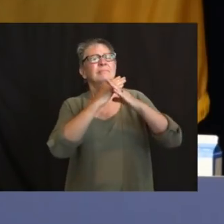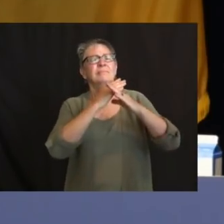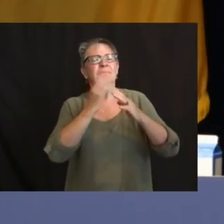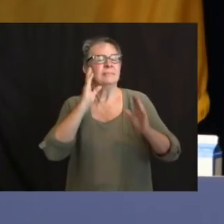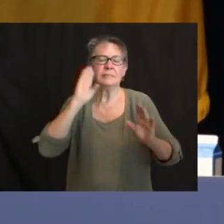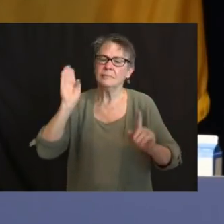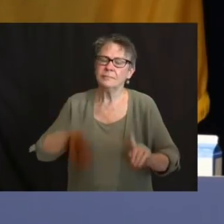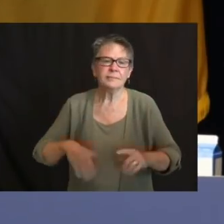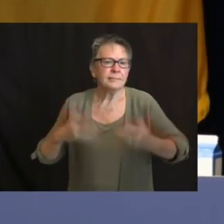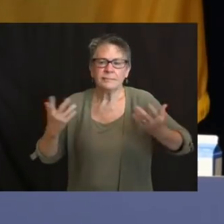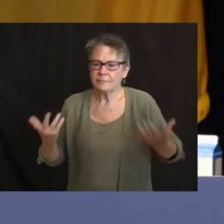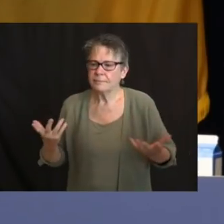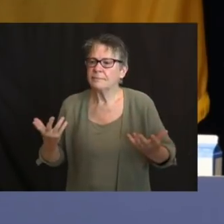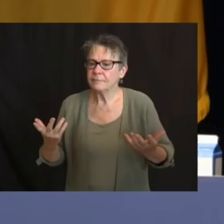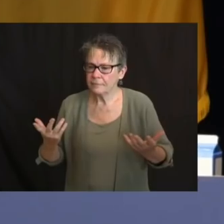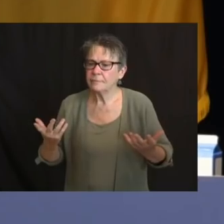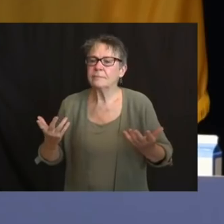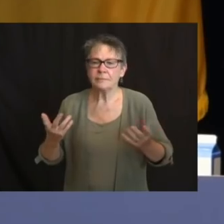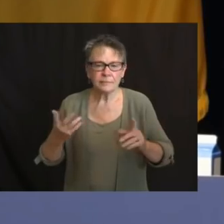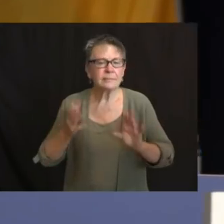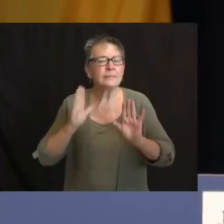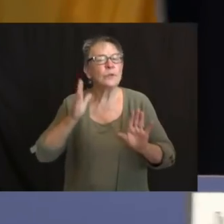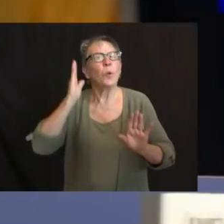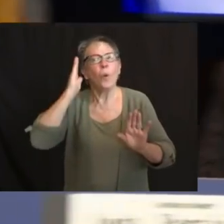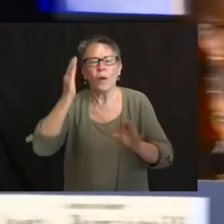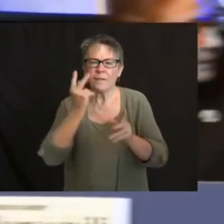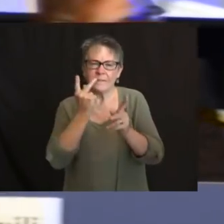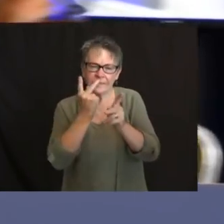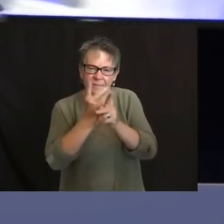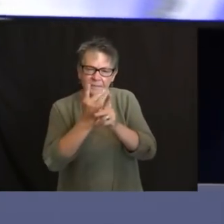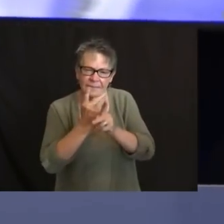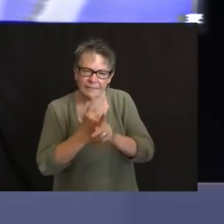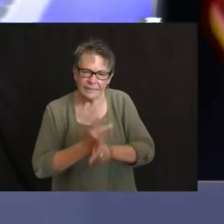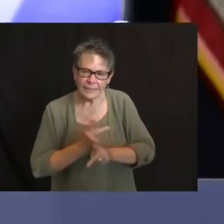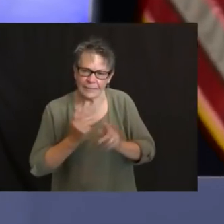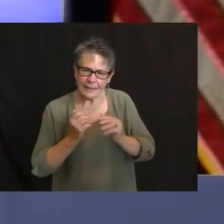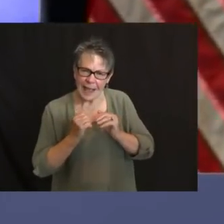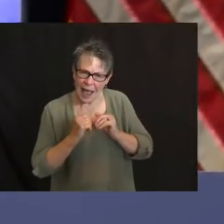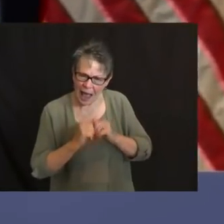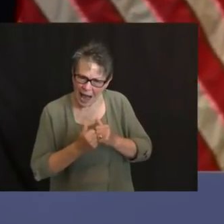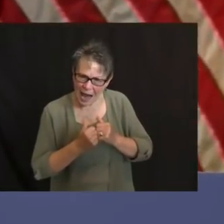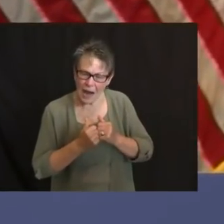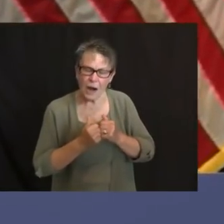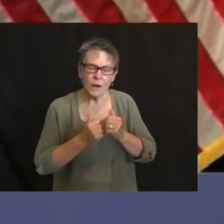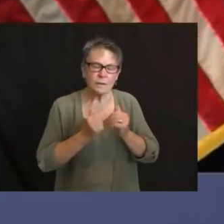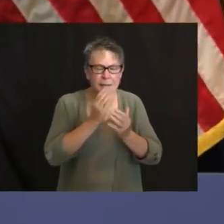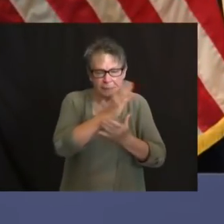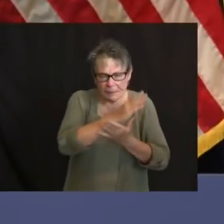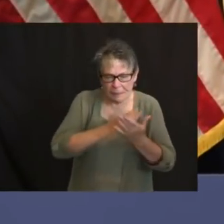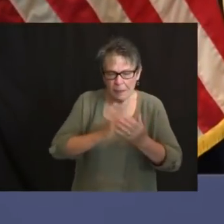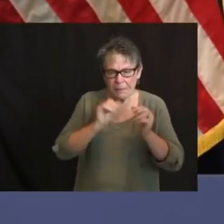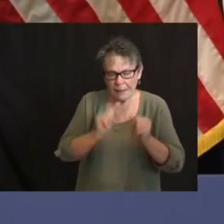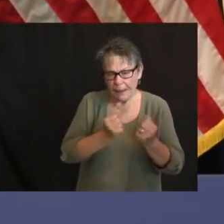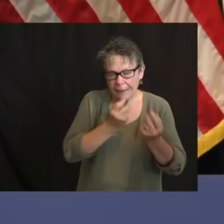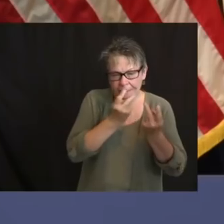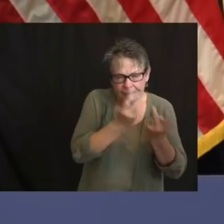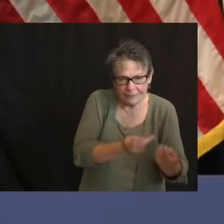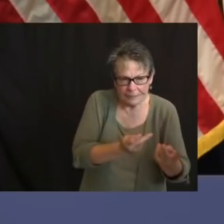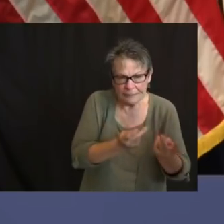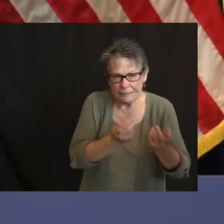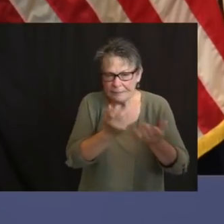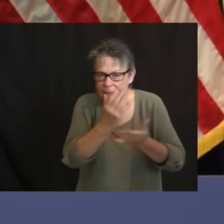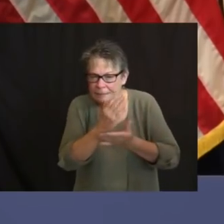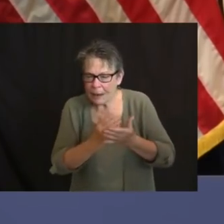circumstances. Judy, other than please answer the phone, anything else you want to add on contact tracing and the rightful concerns that folks may think